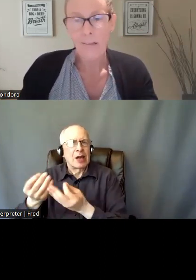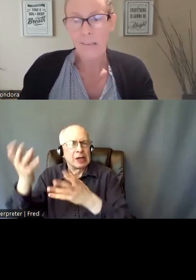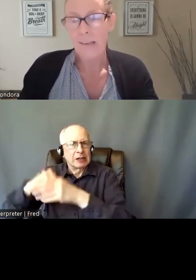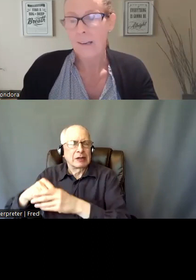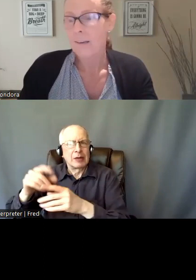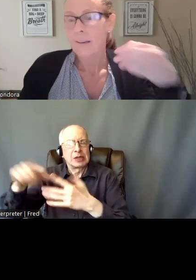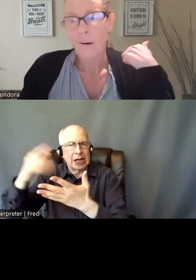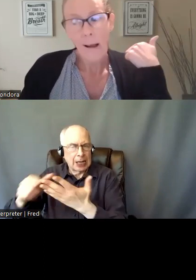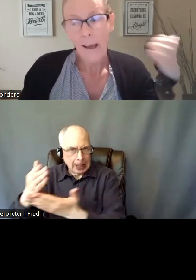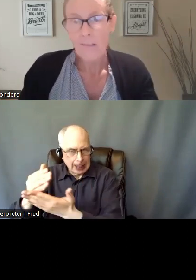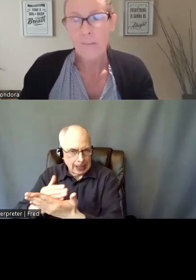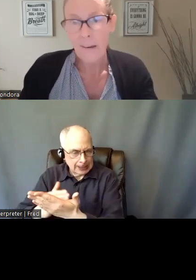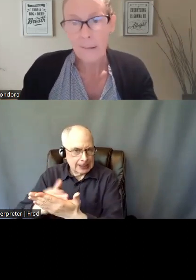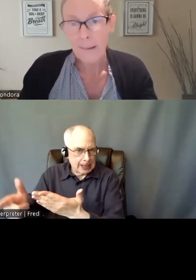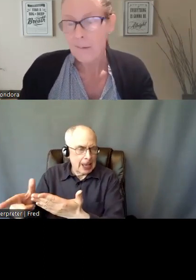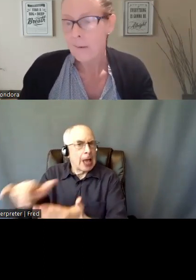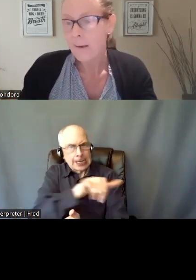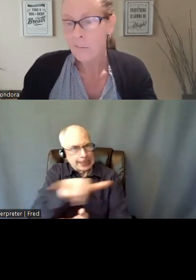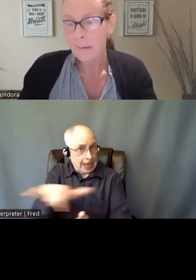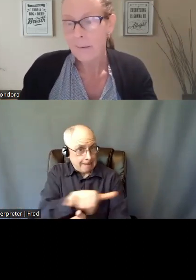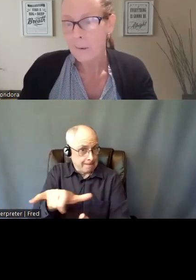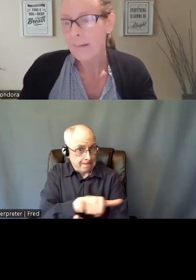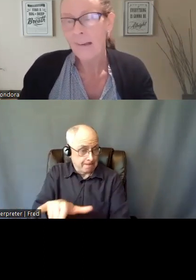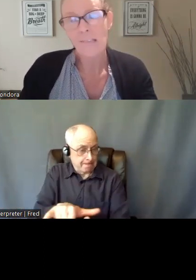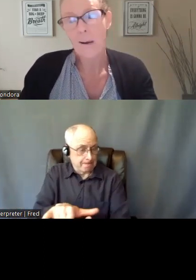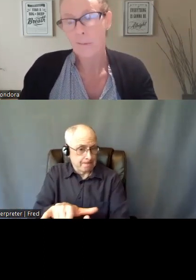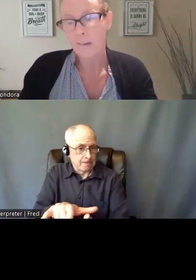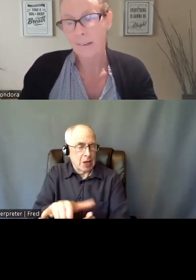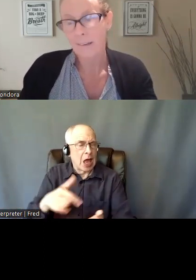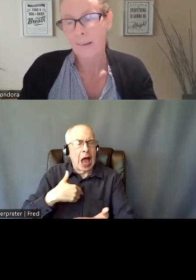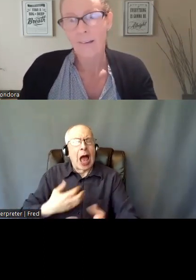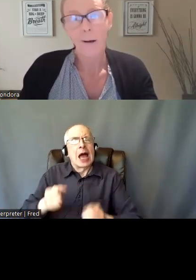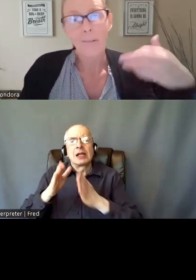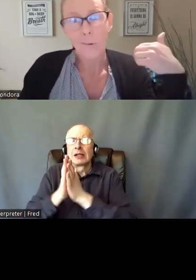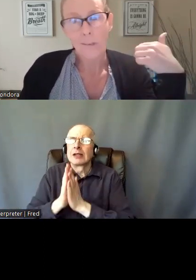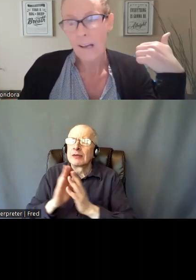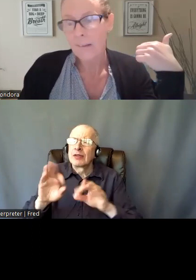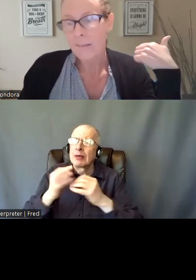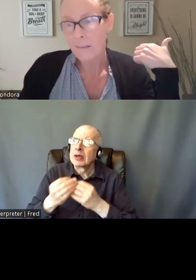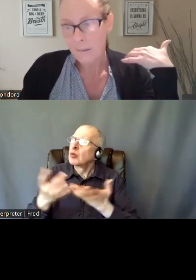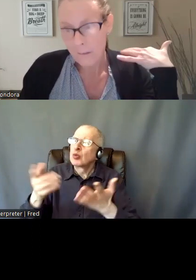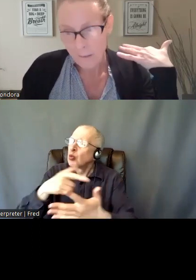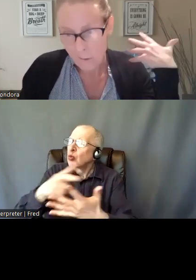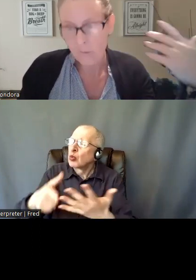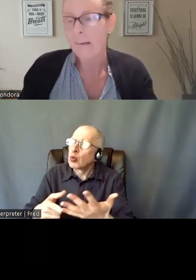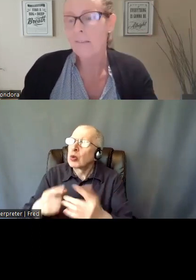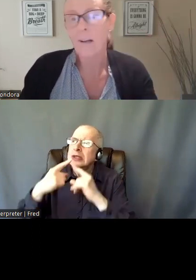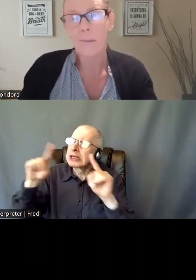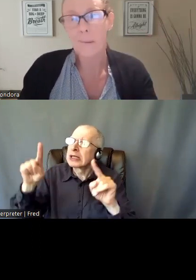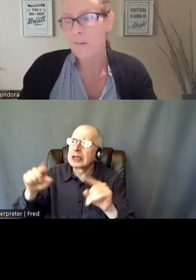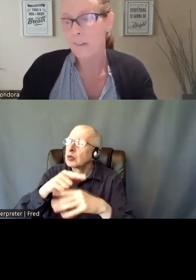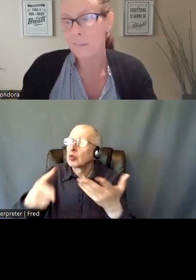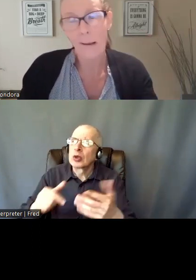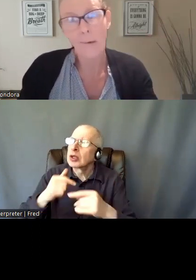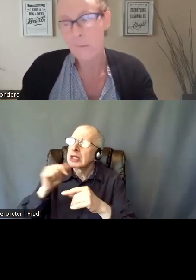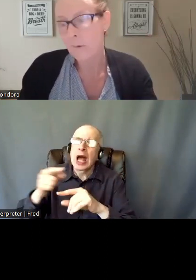include things like, I ask family what has worked and what has not worked. I focus on the strengths of